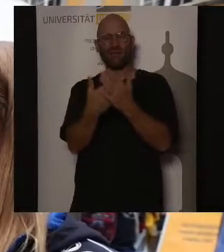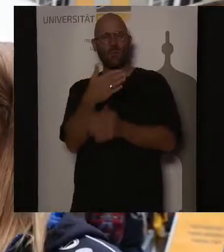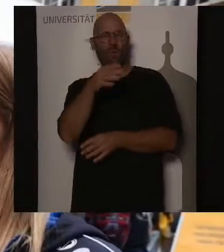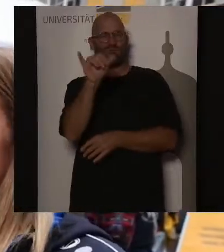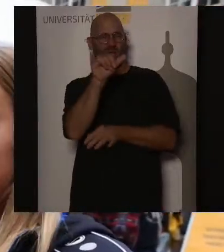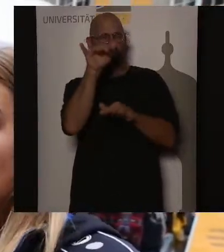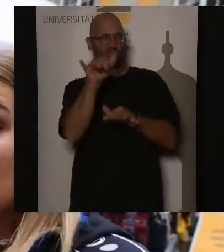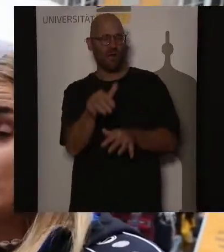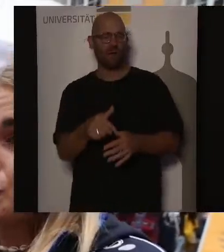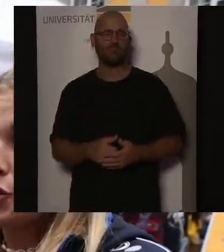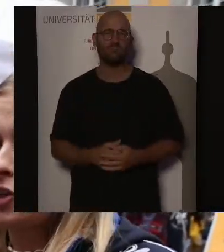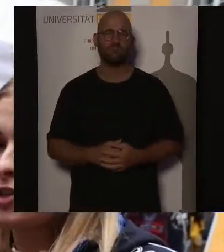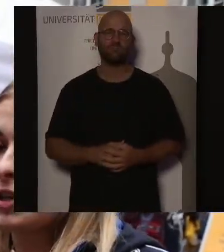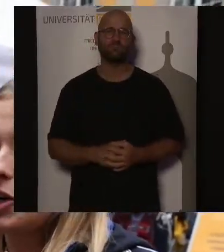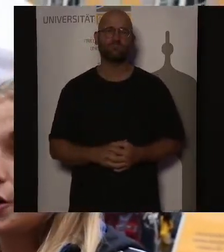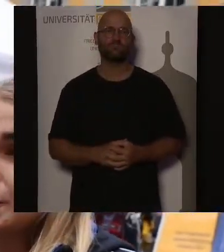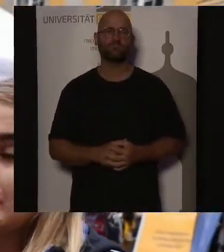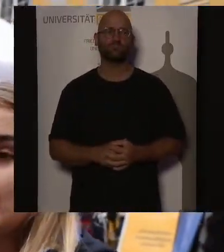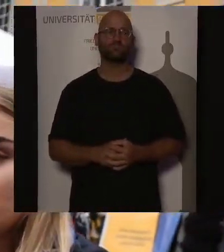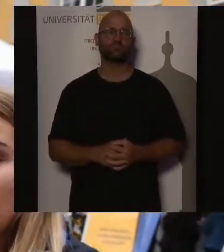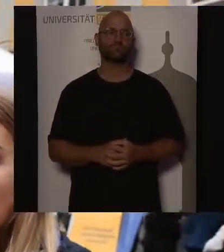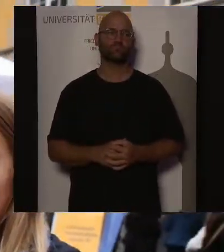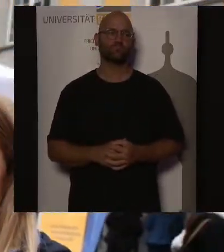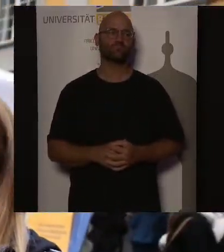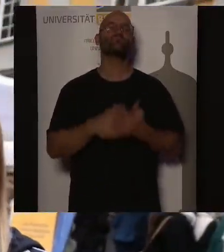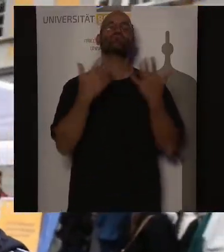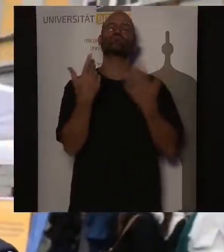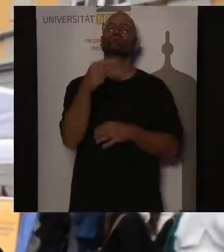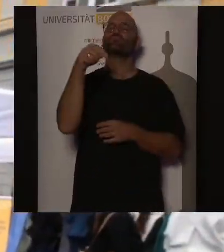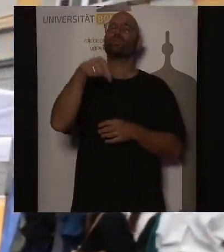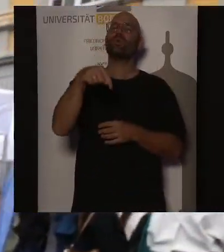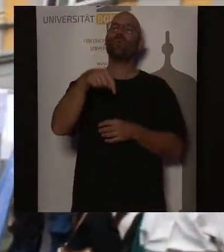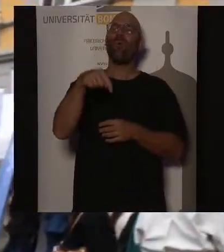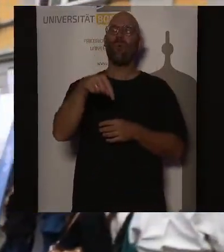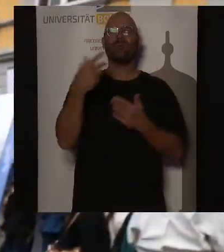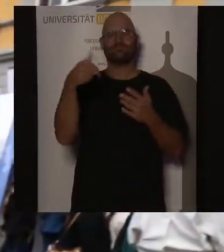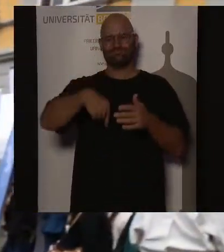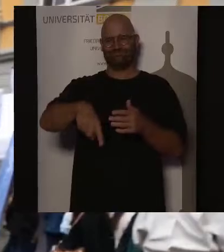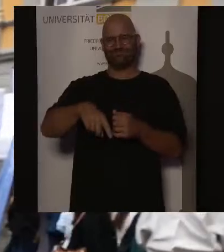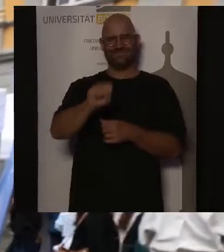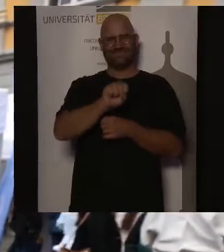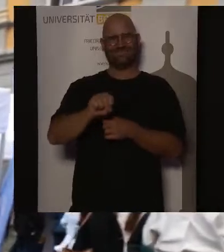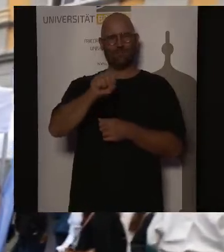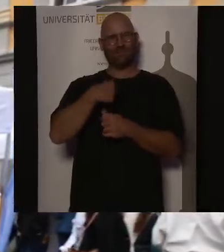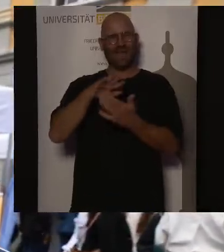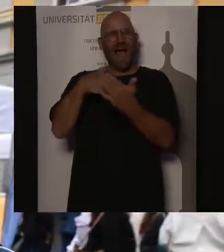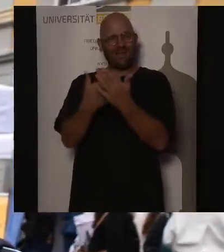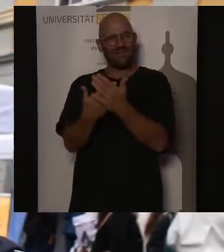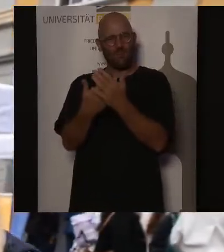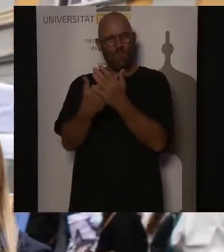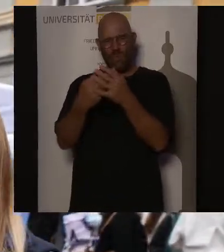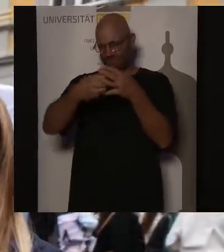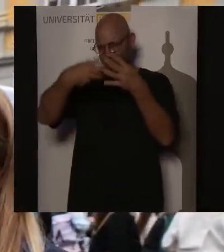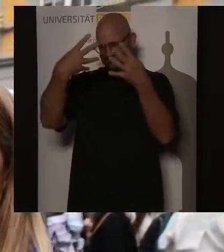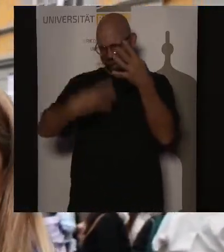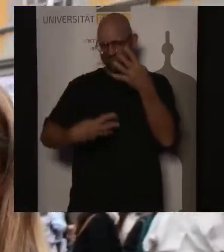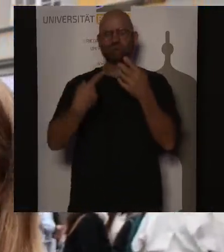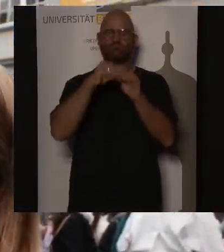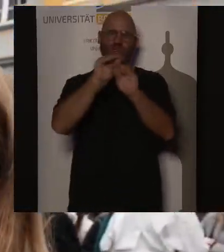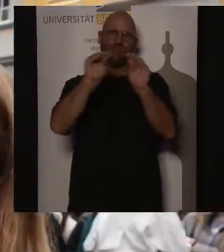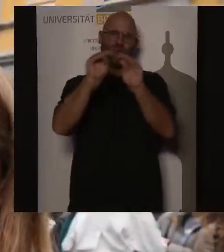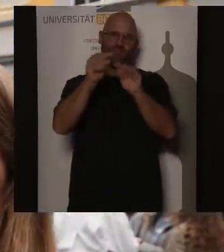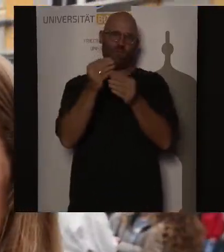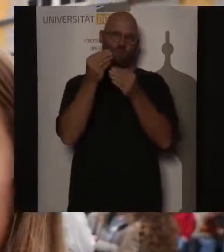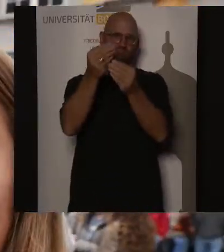here at the Infomark today? Today, you can learn more about everything that we are offering this